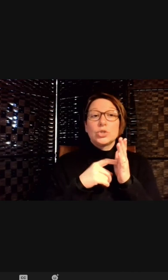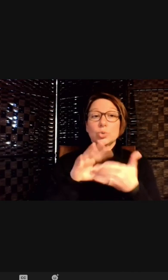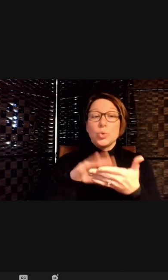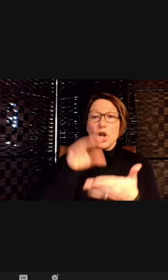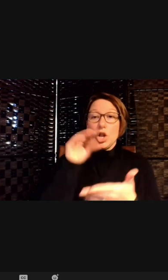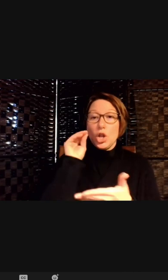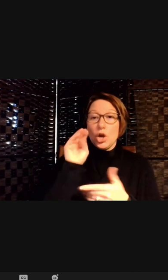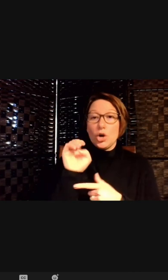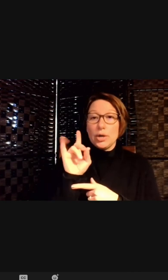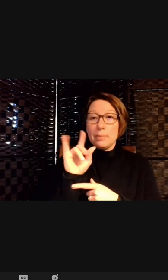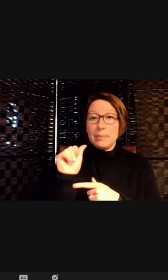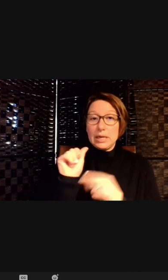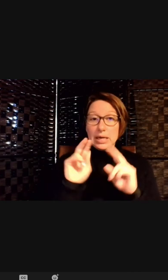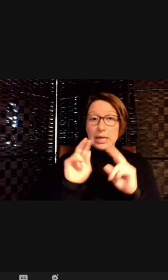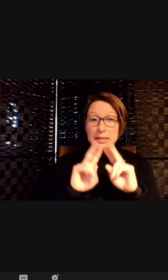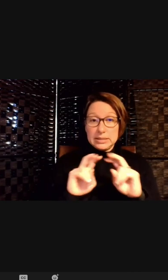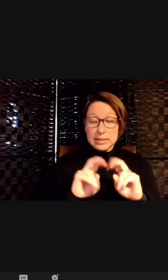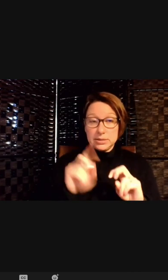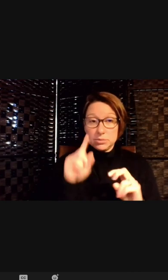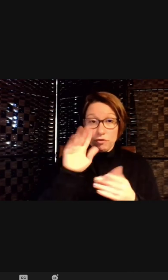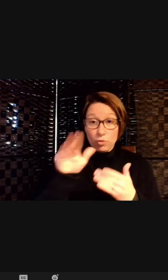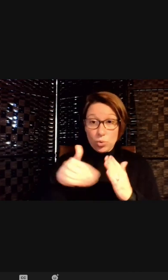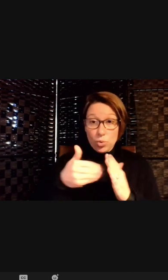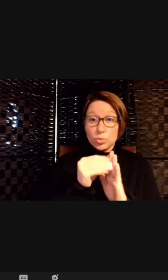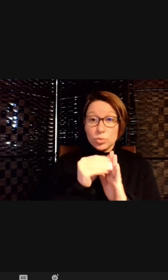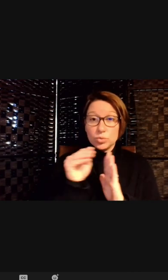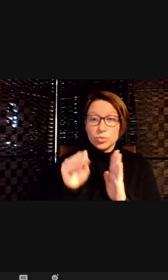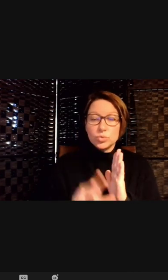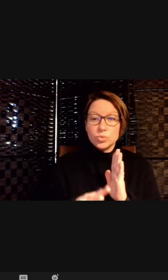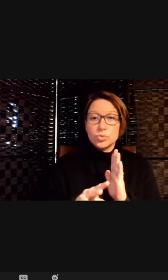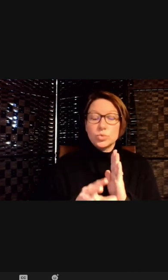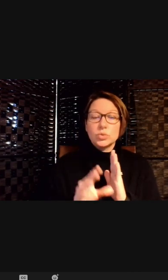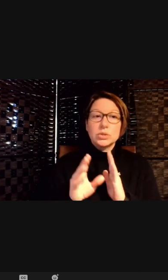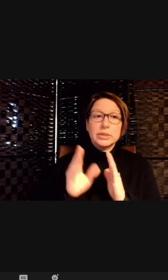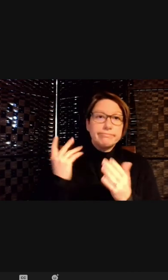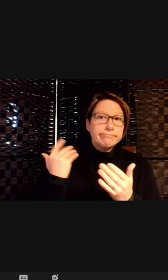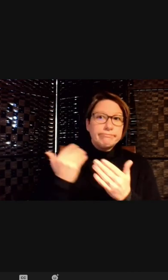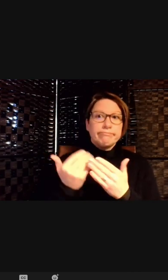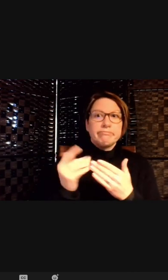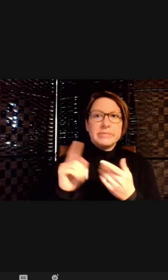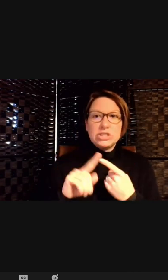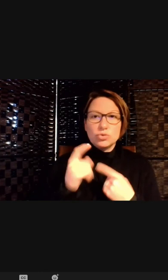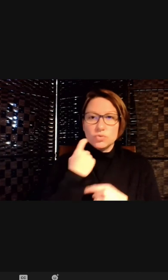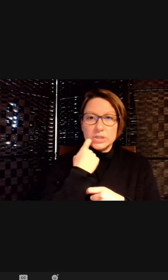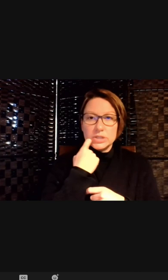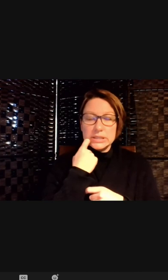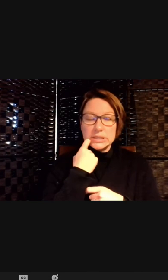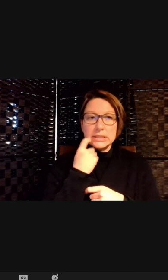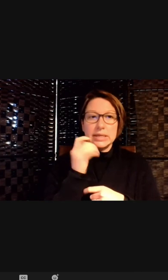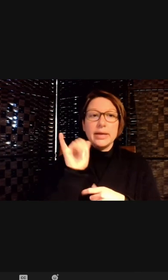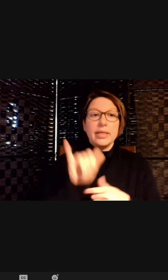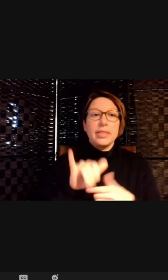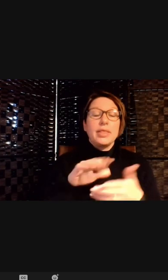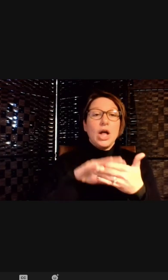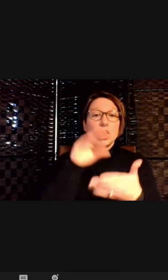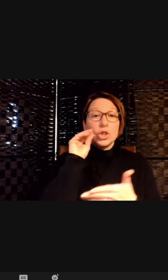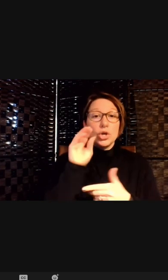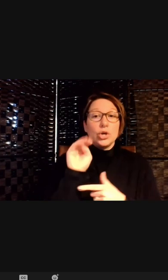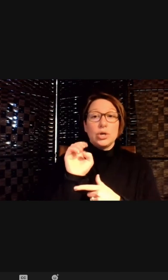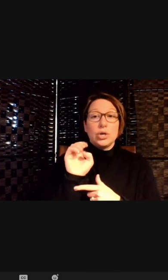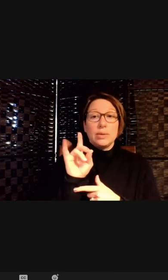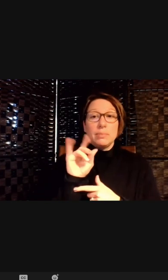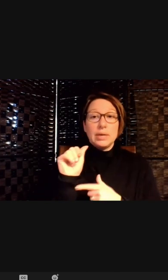of our students on our caseload. And up until recently, that learning media assessment